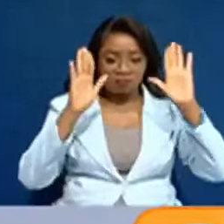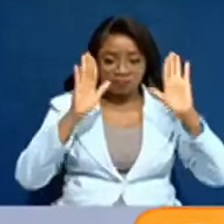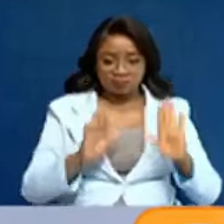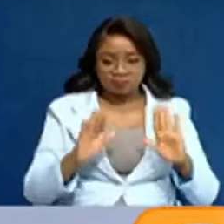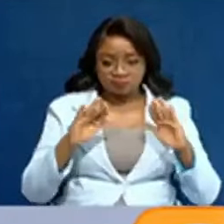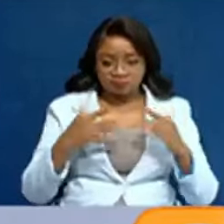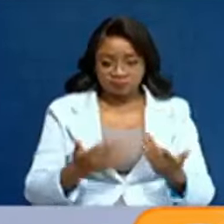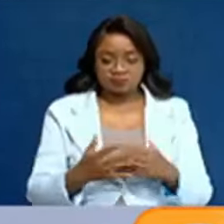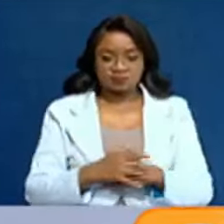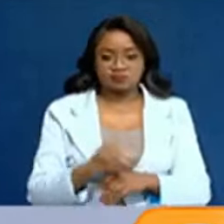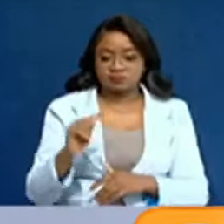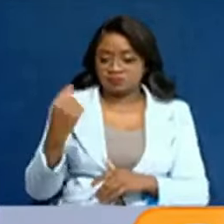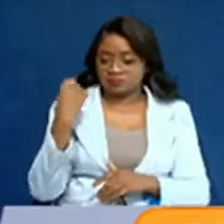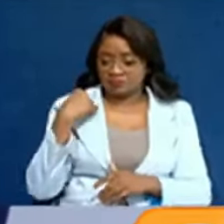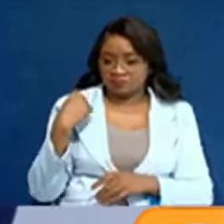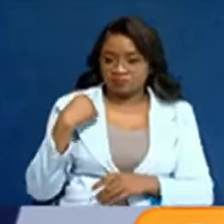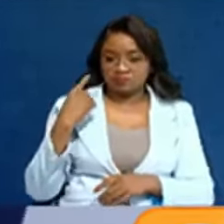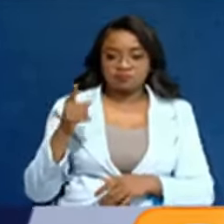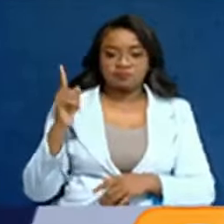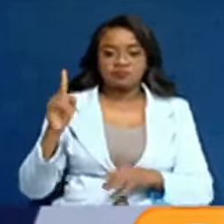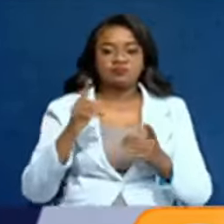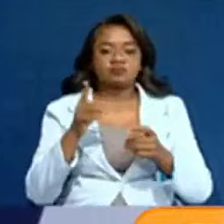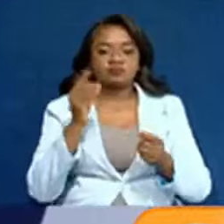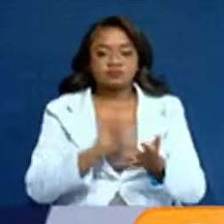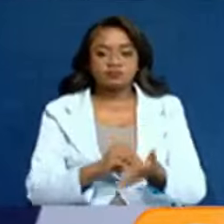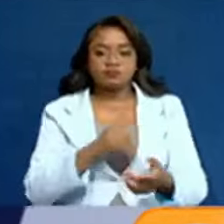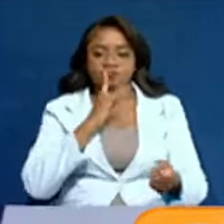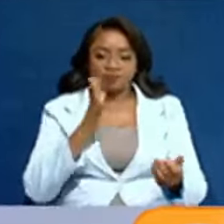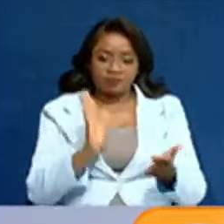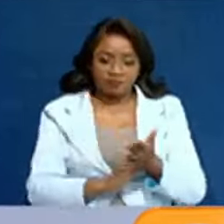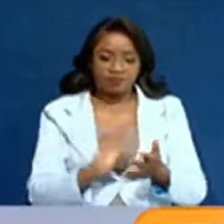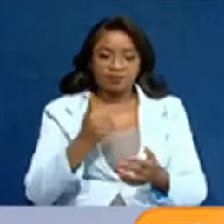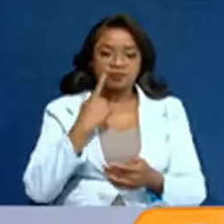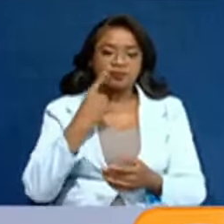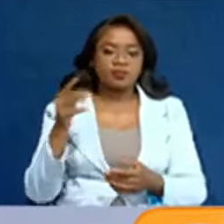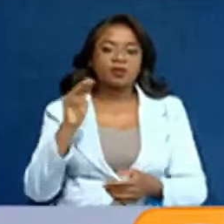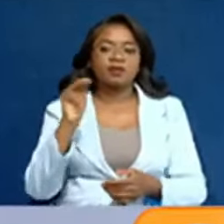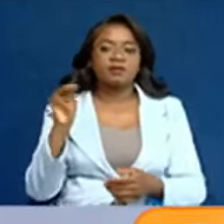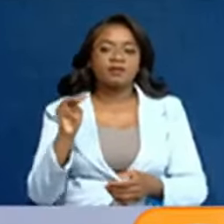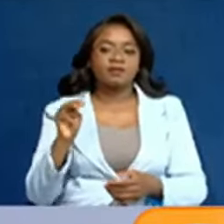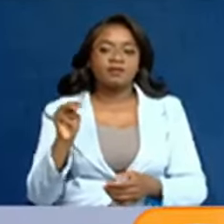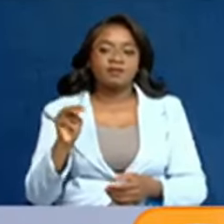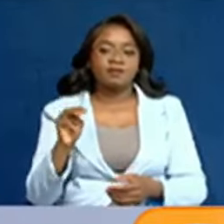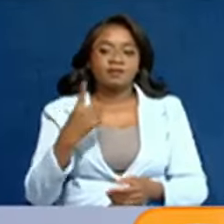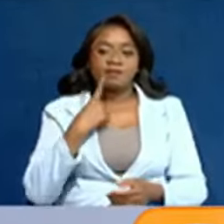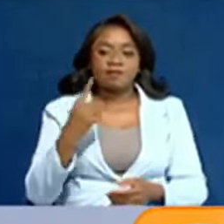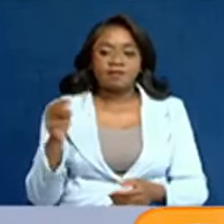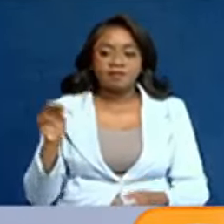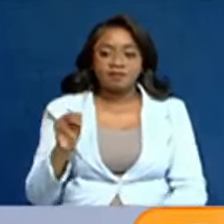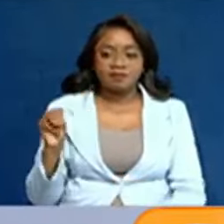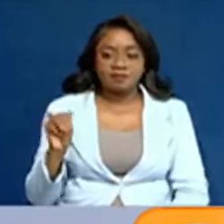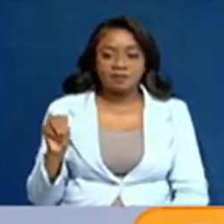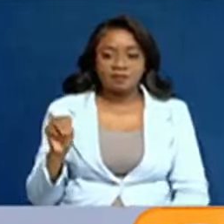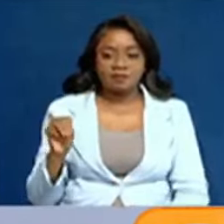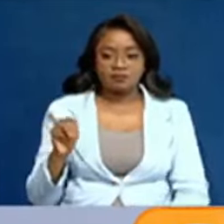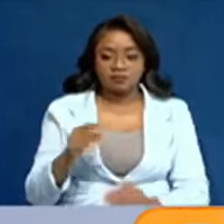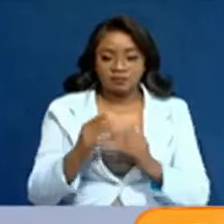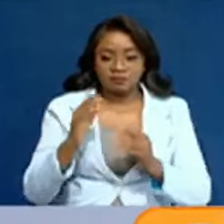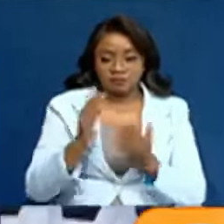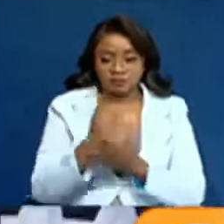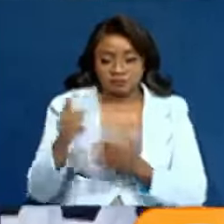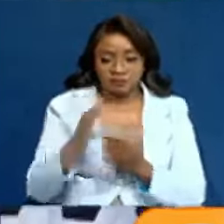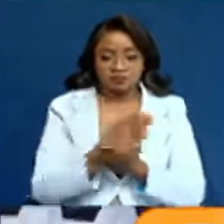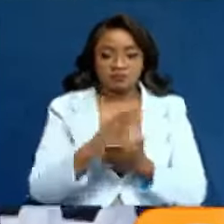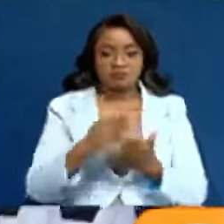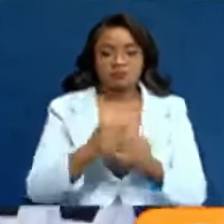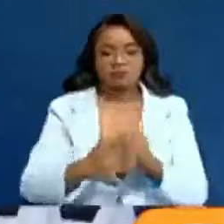sir, that yesterday he made another commitment of 100 million in the next